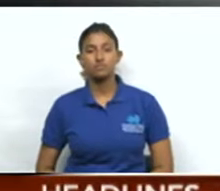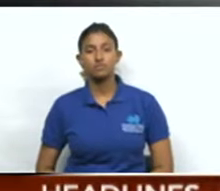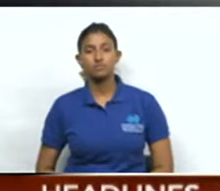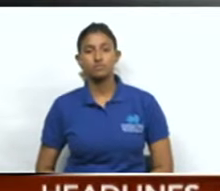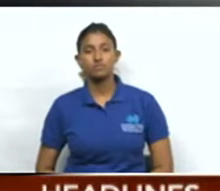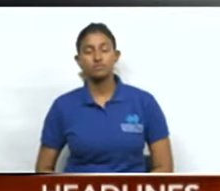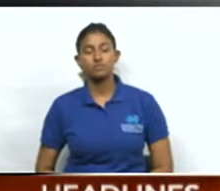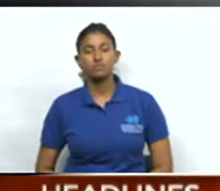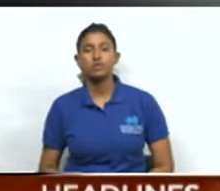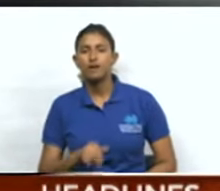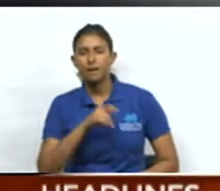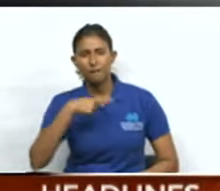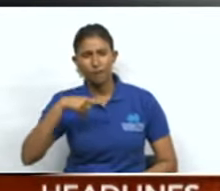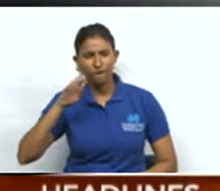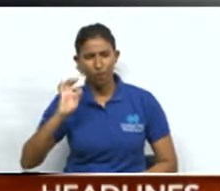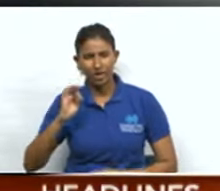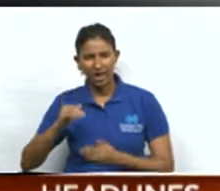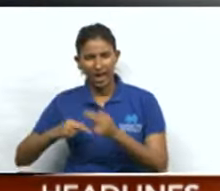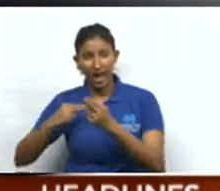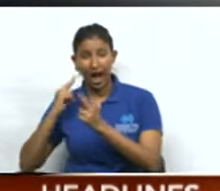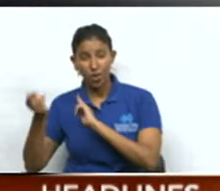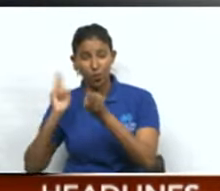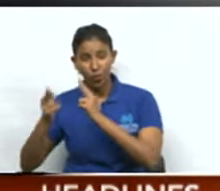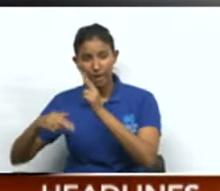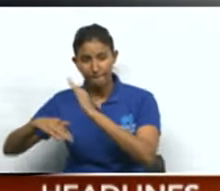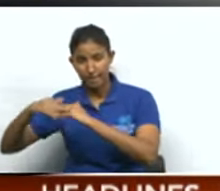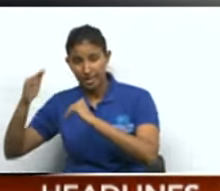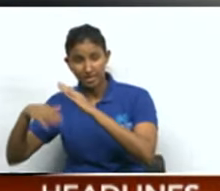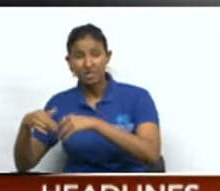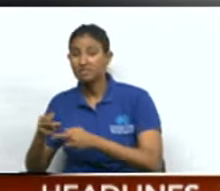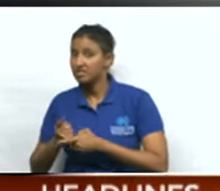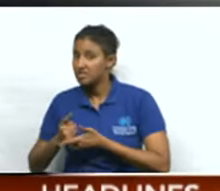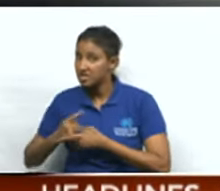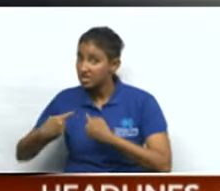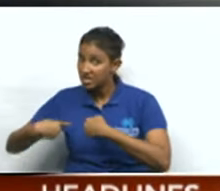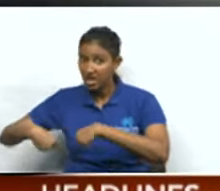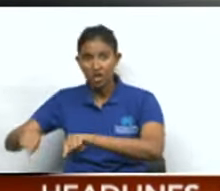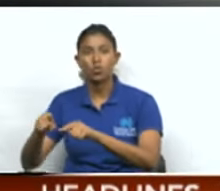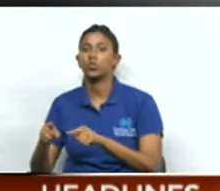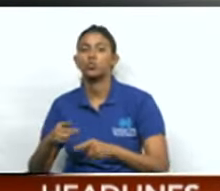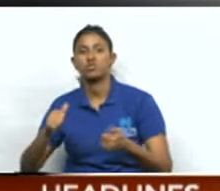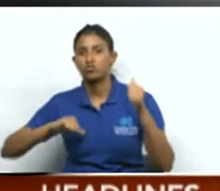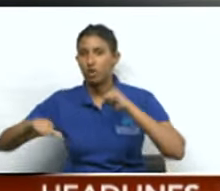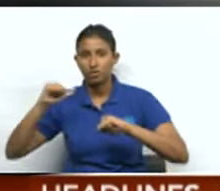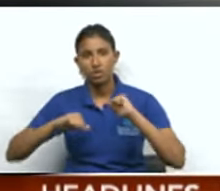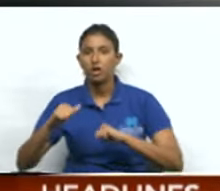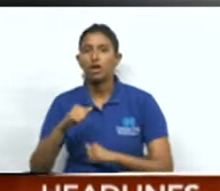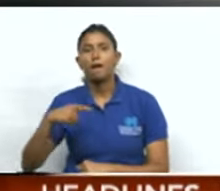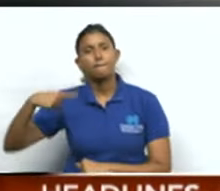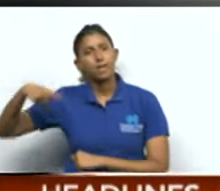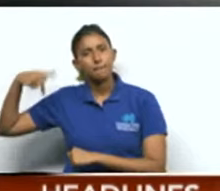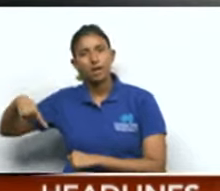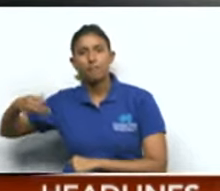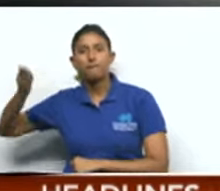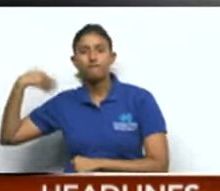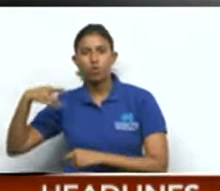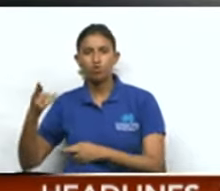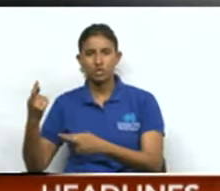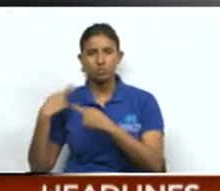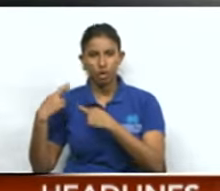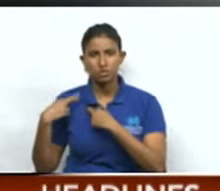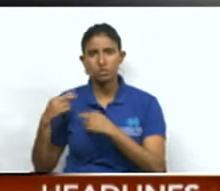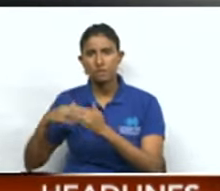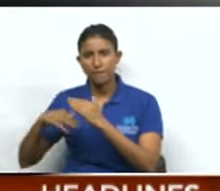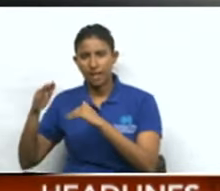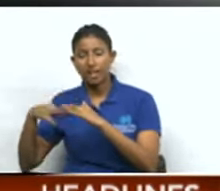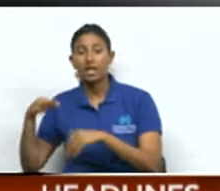The saga of the Point 14 highway continues as the handling of the project by the former People's Partnership Administration has been referred to a Joint Select Committee of